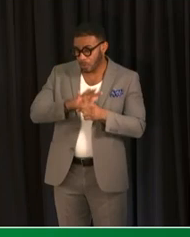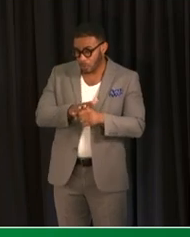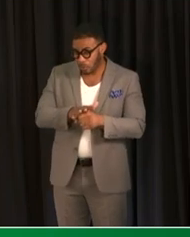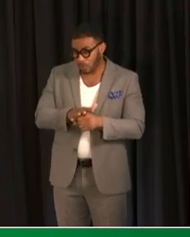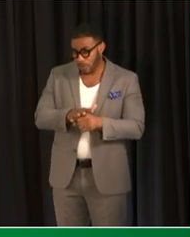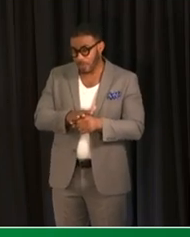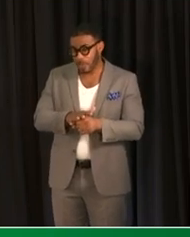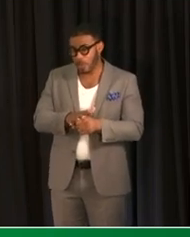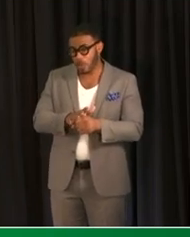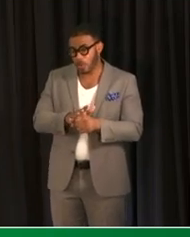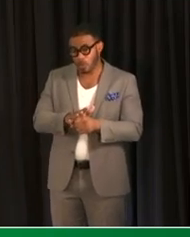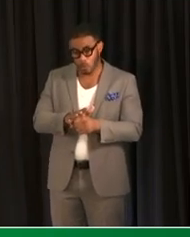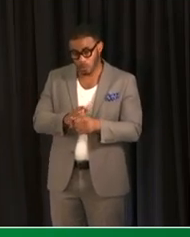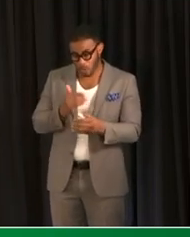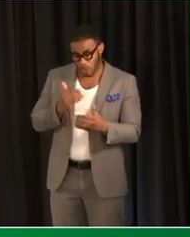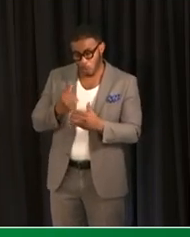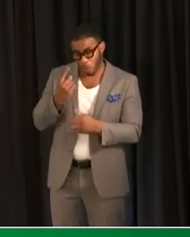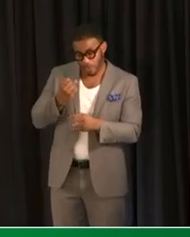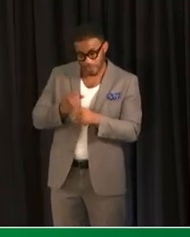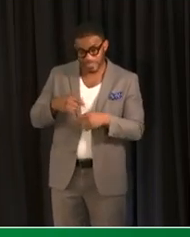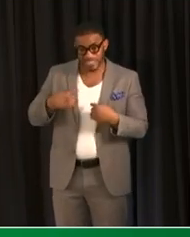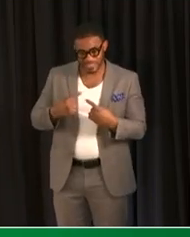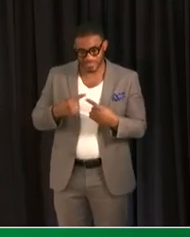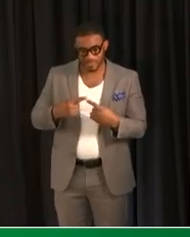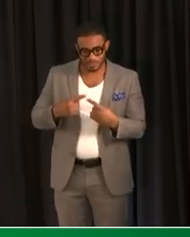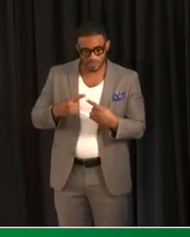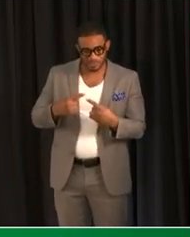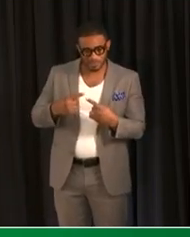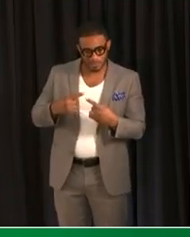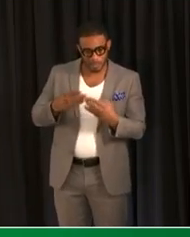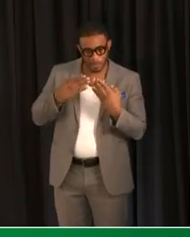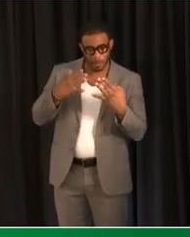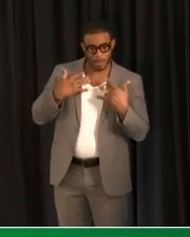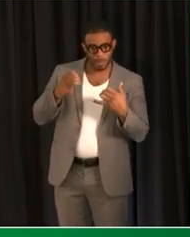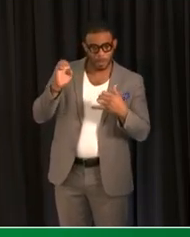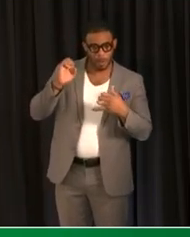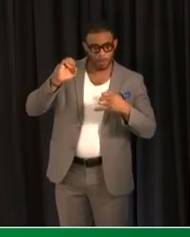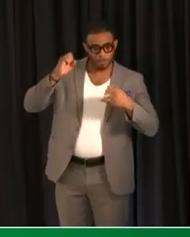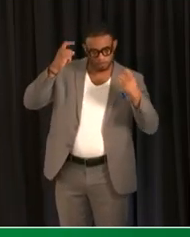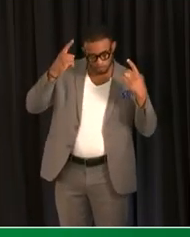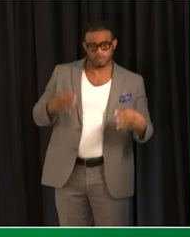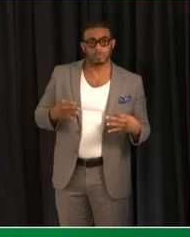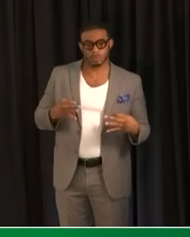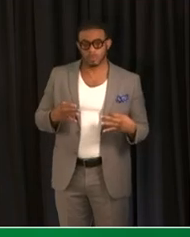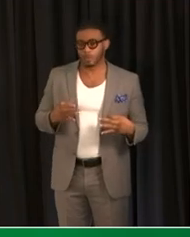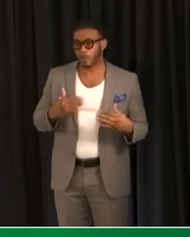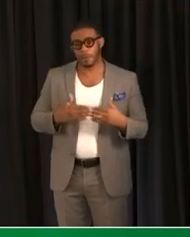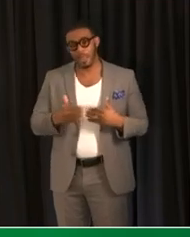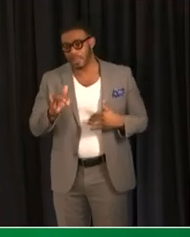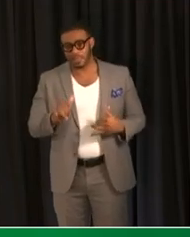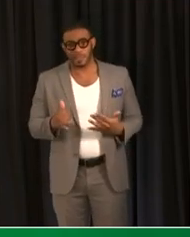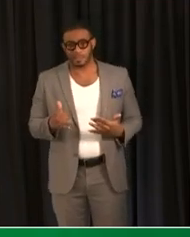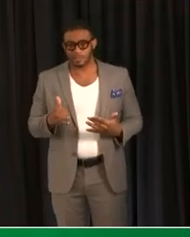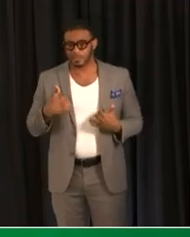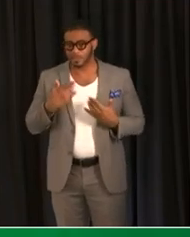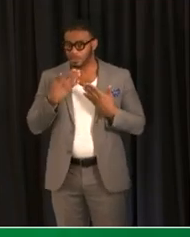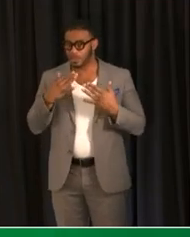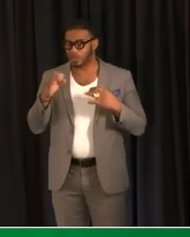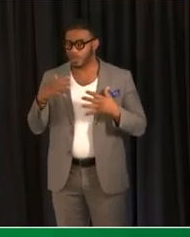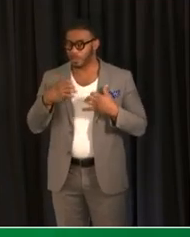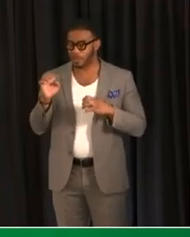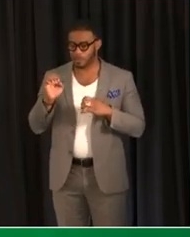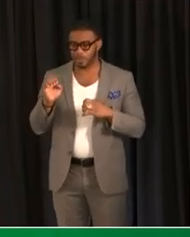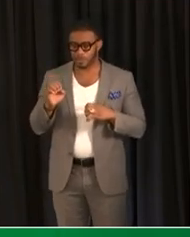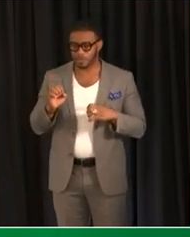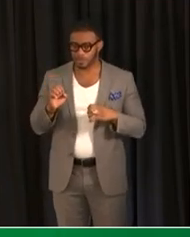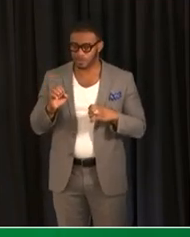because of COVID. We're coming up on 1 year since the public health emergency, or we're past that point now, since the public